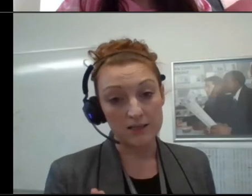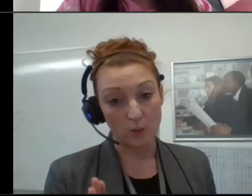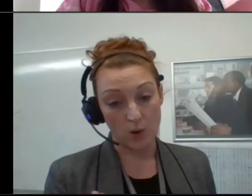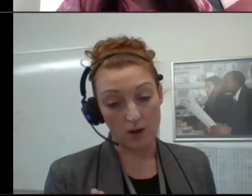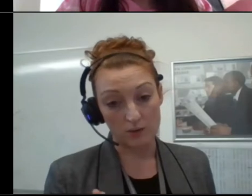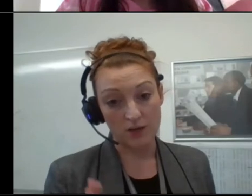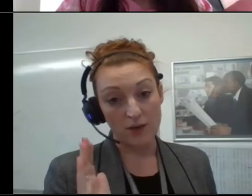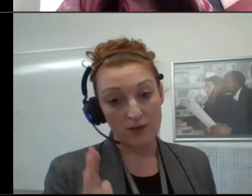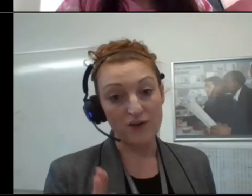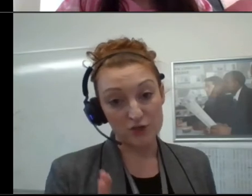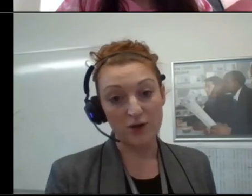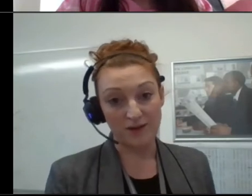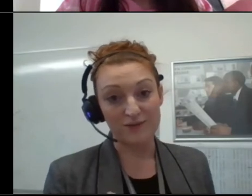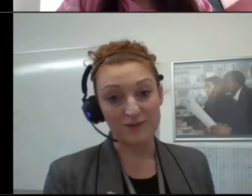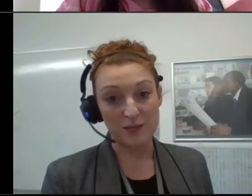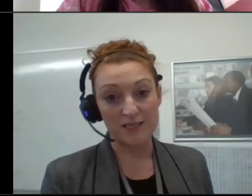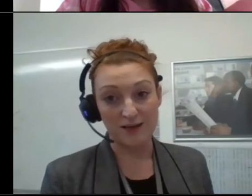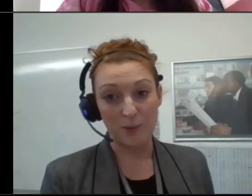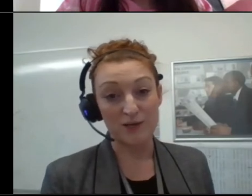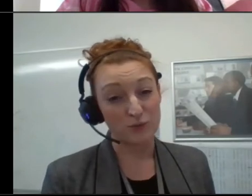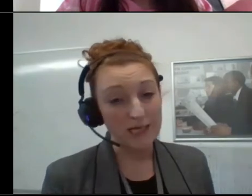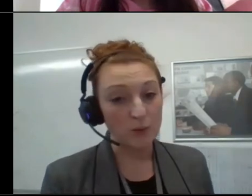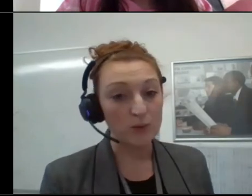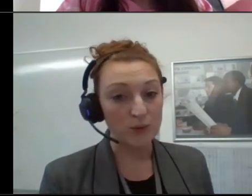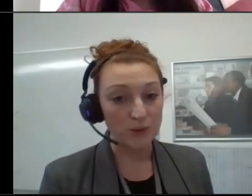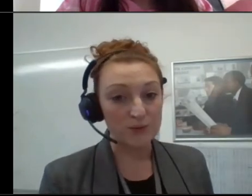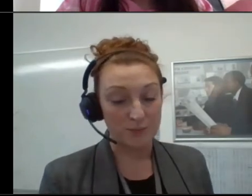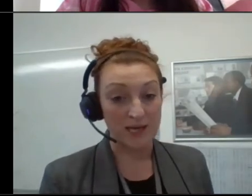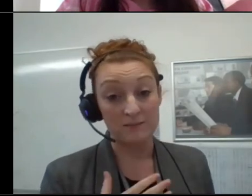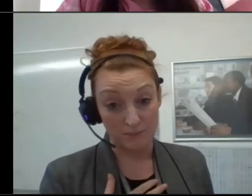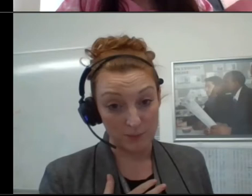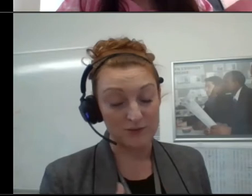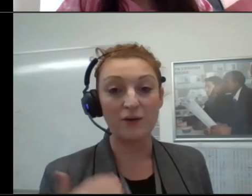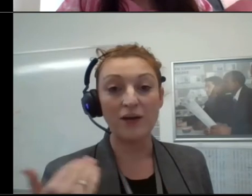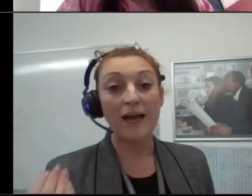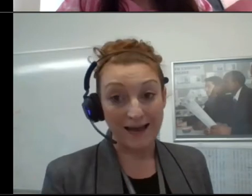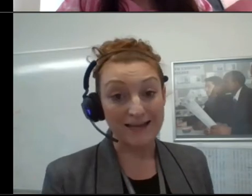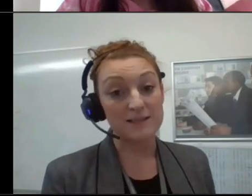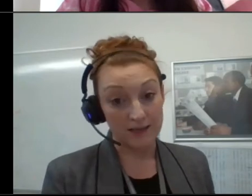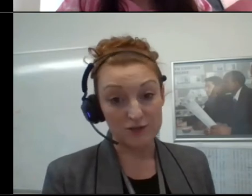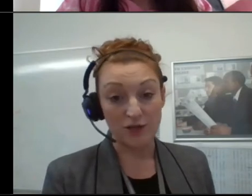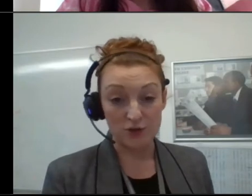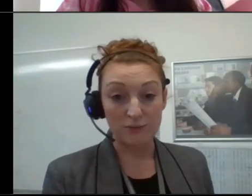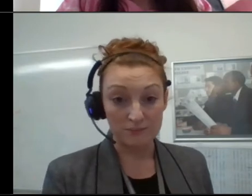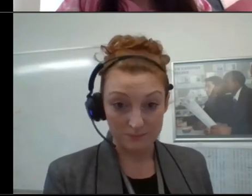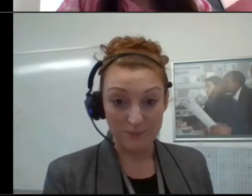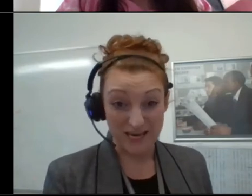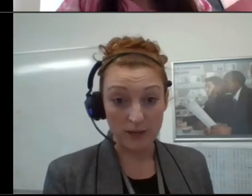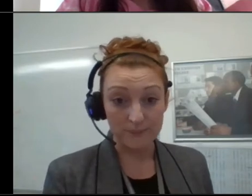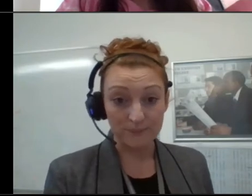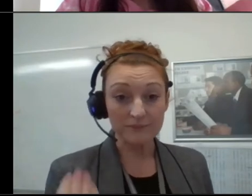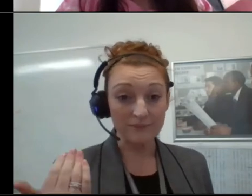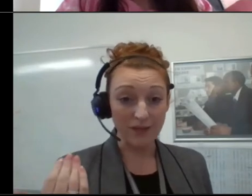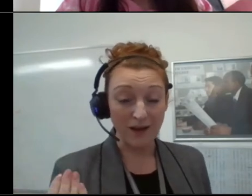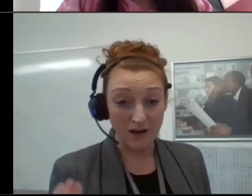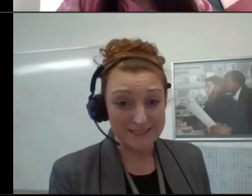in an ideal world, the first time that governors meet a young person really ought not to be, my personal view, at an exclusion